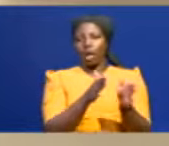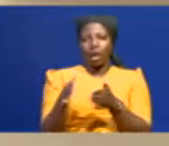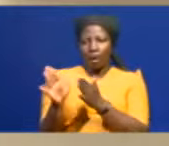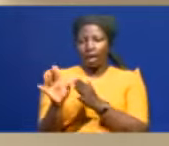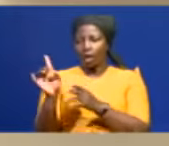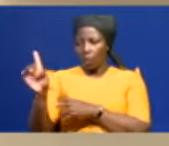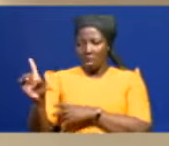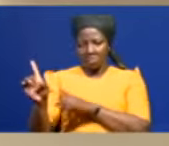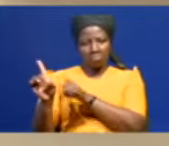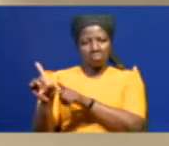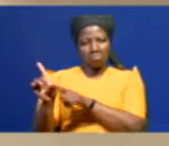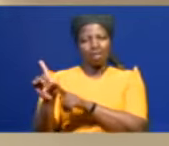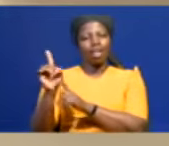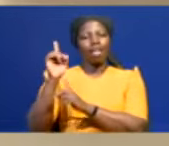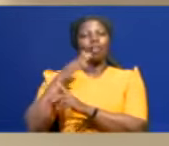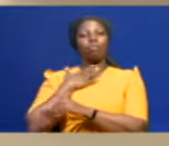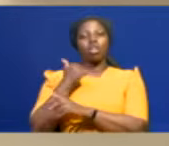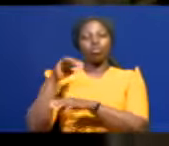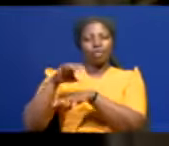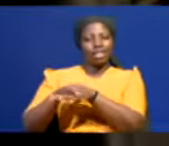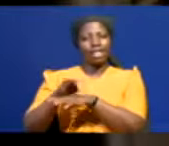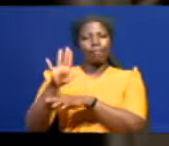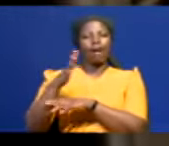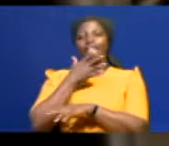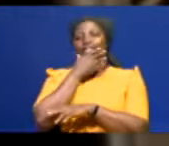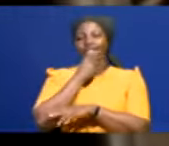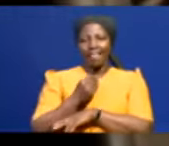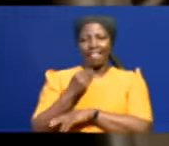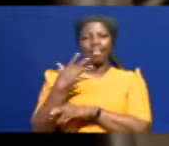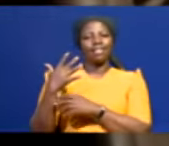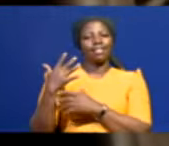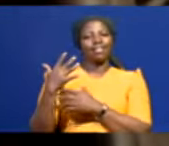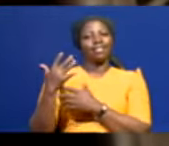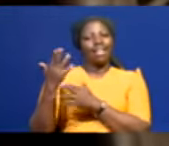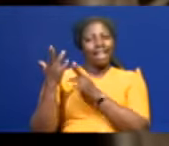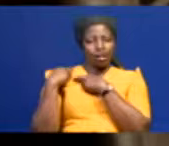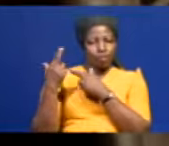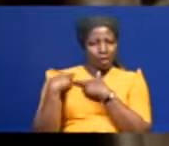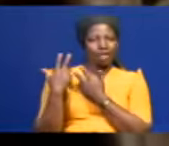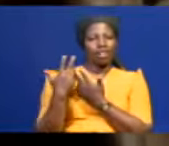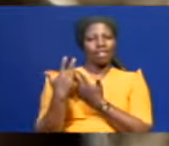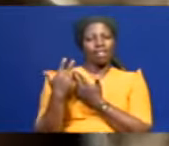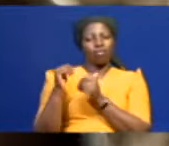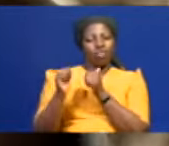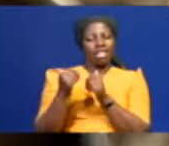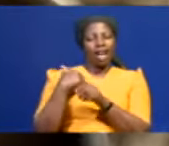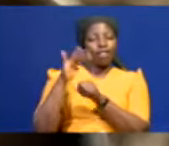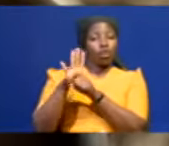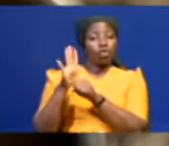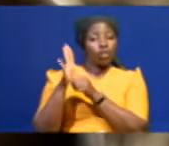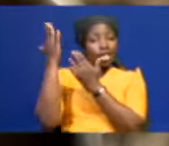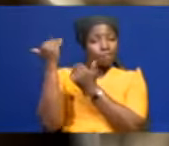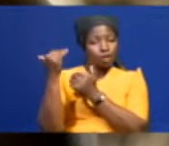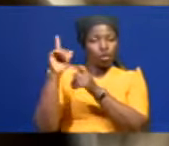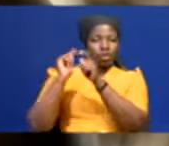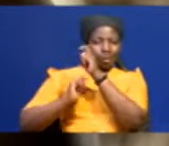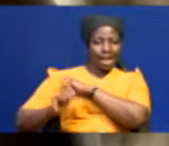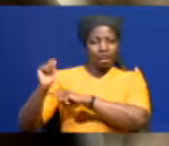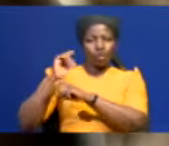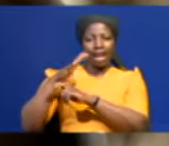hand, he stands to inherit his father's esteemed legacy, a role laden with expectations, traditions,